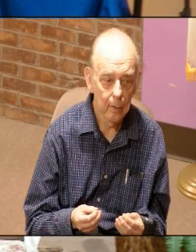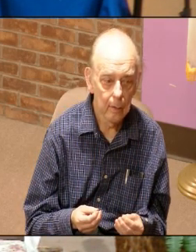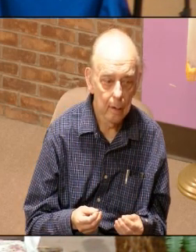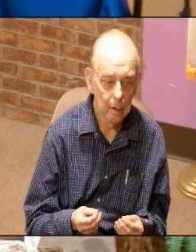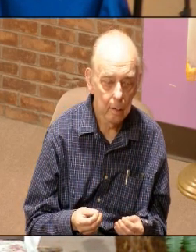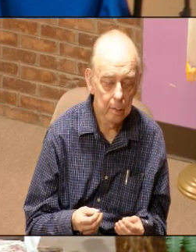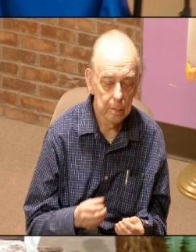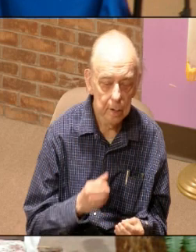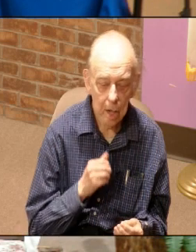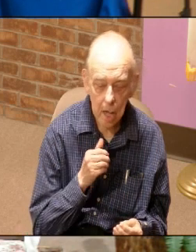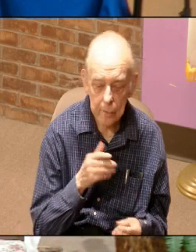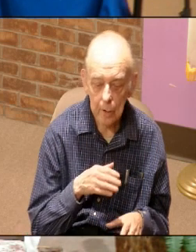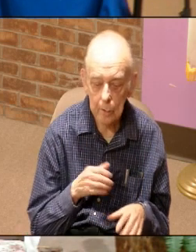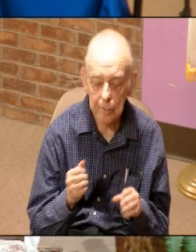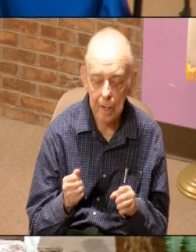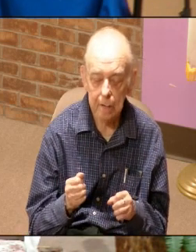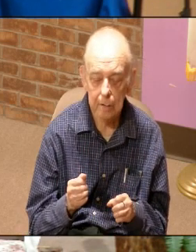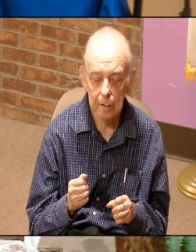don't take her